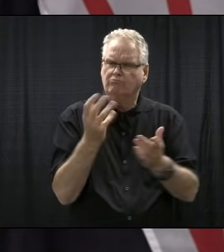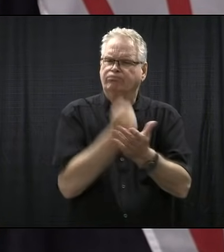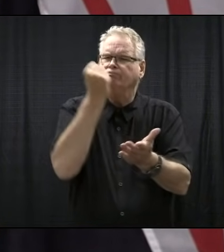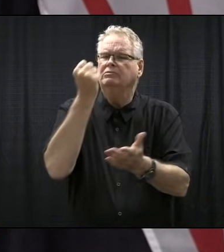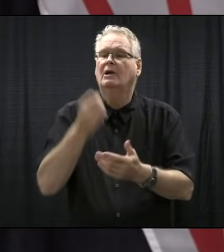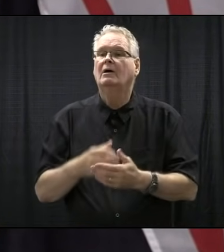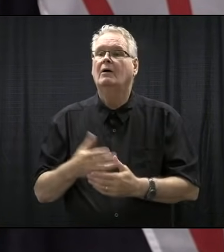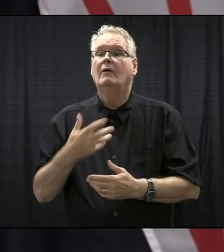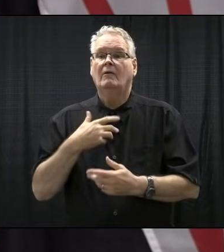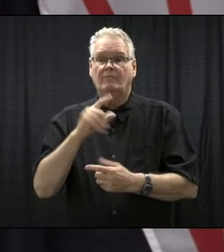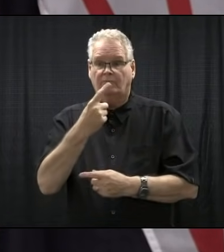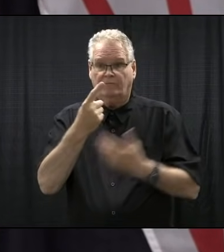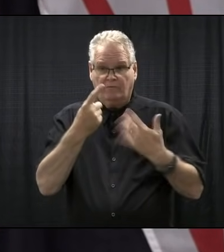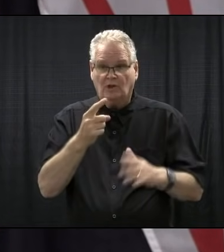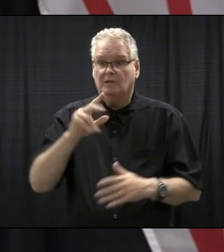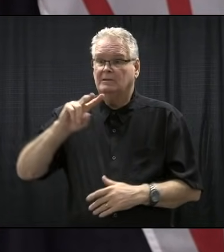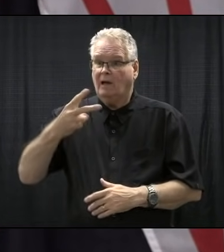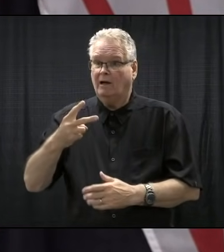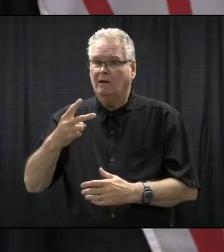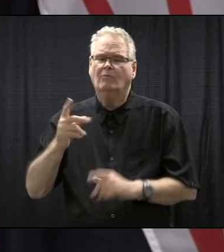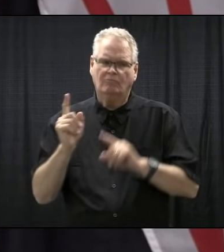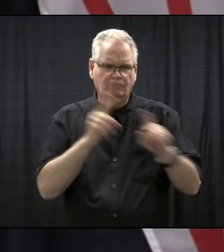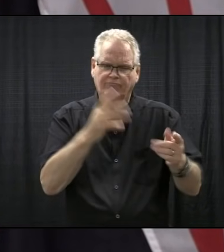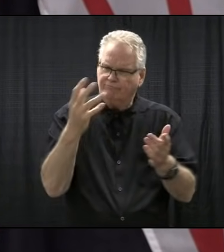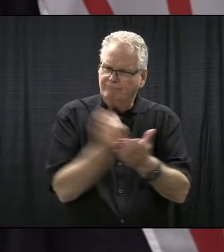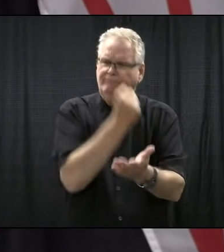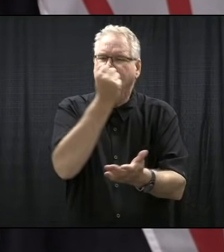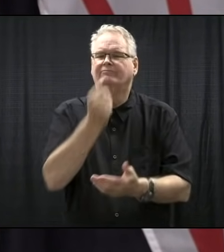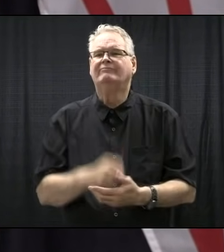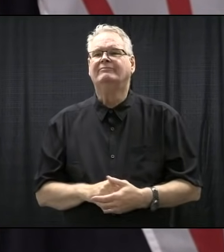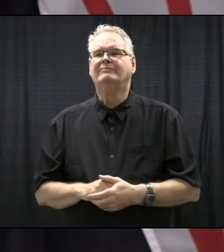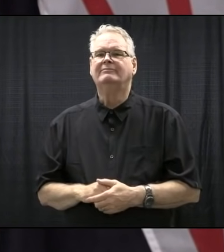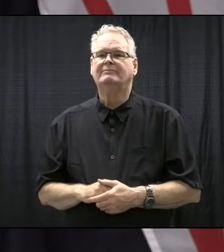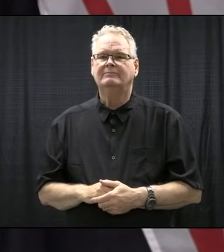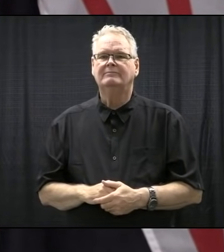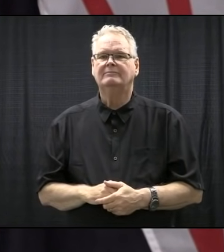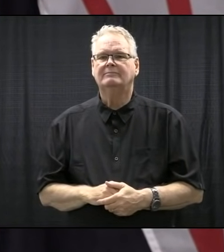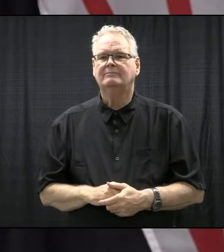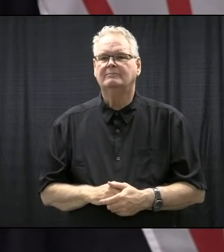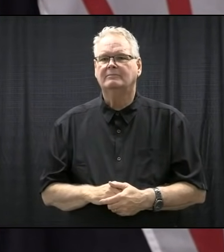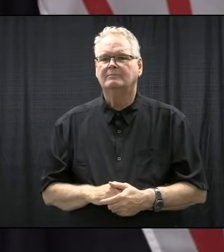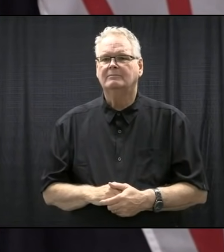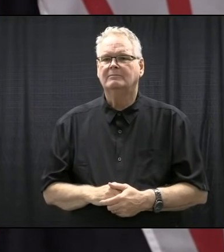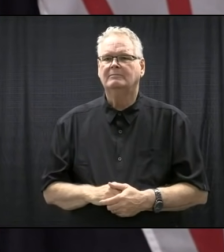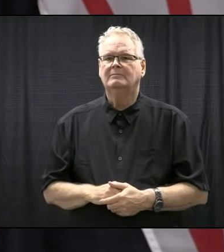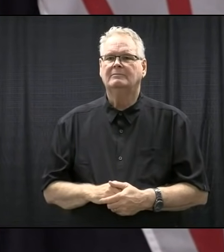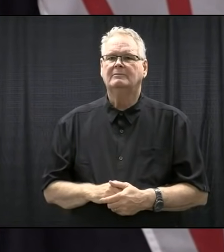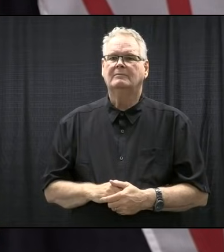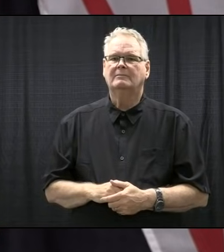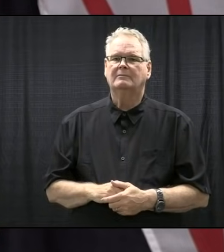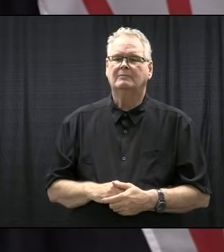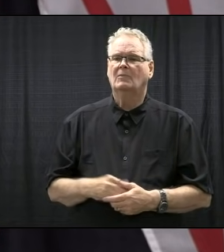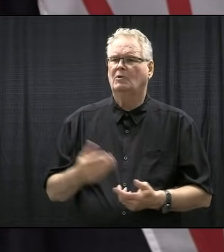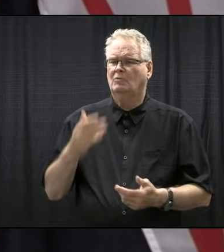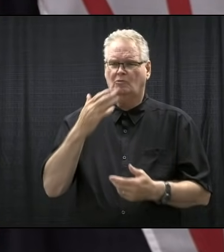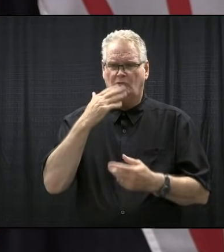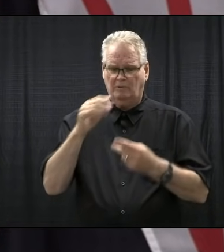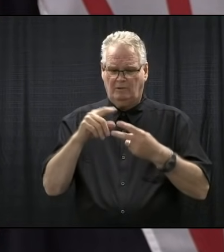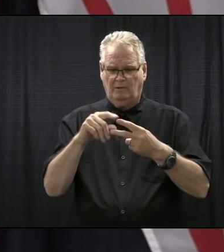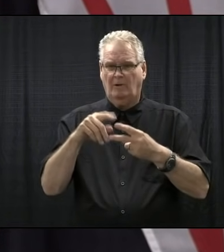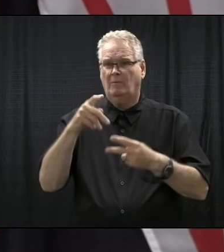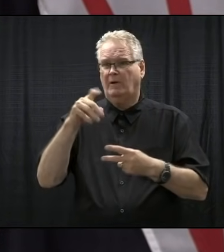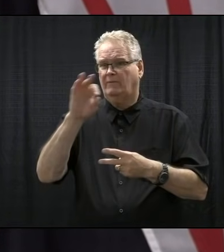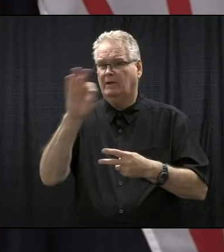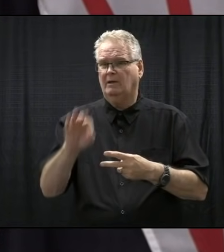dose 2 creeping to 70%. We do have some patchy distribution, though, across the